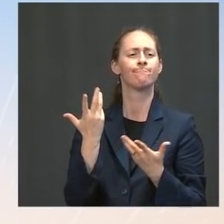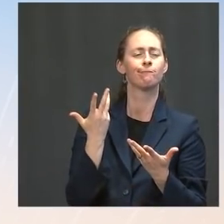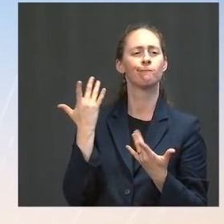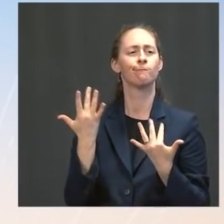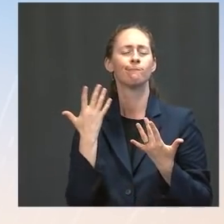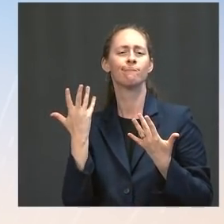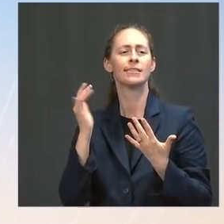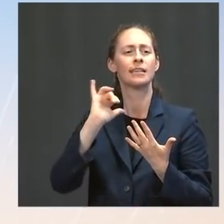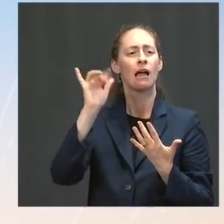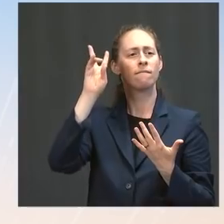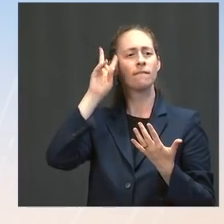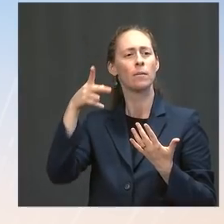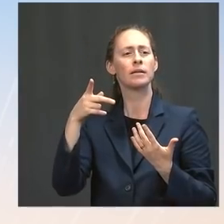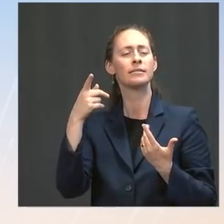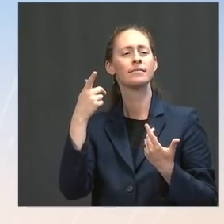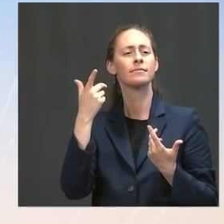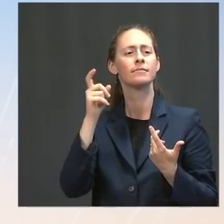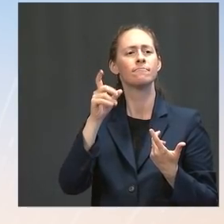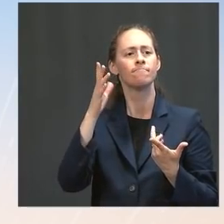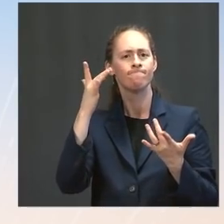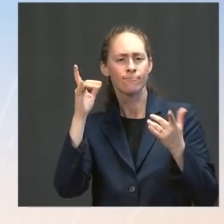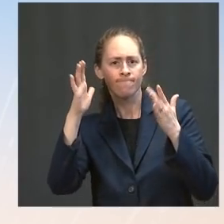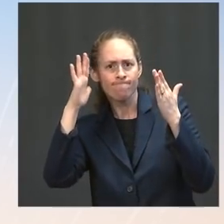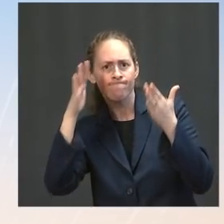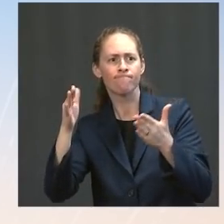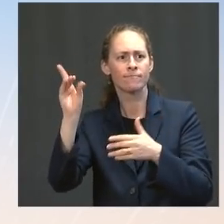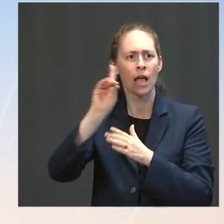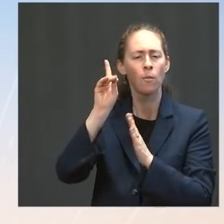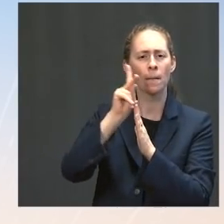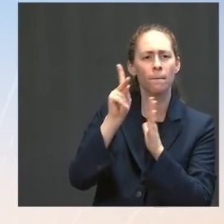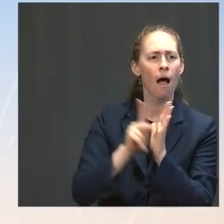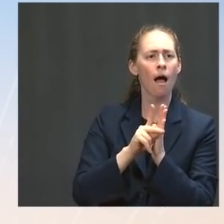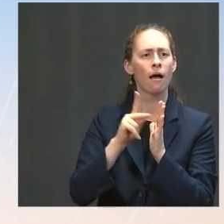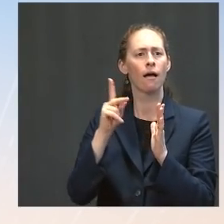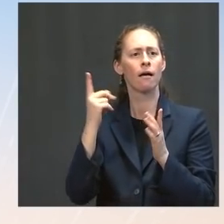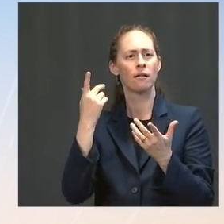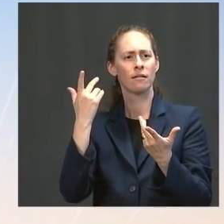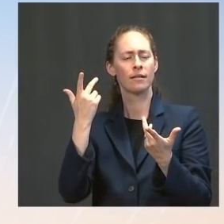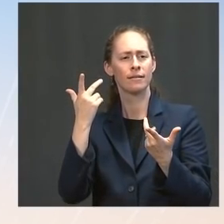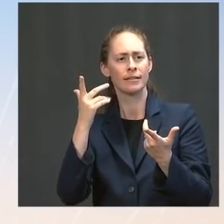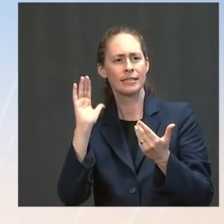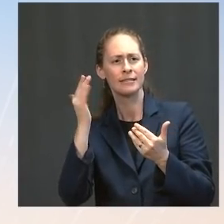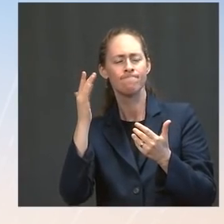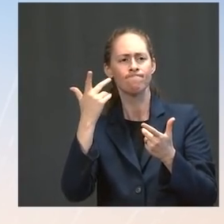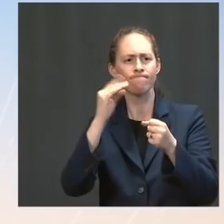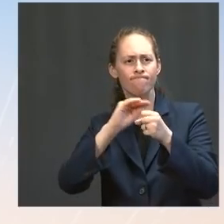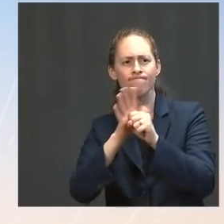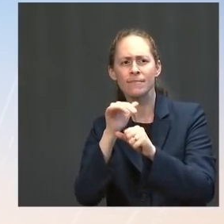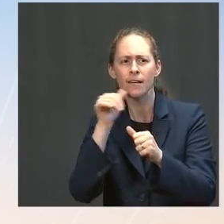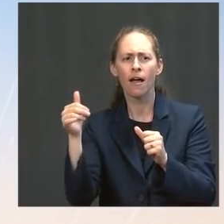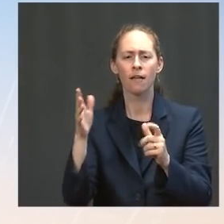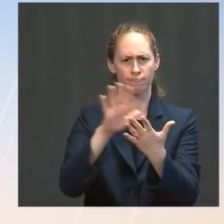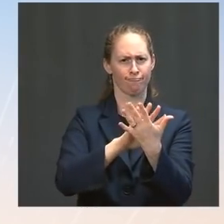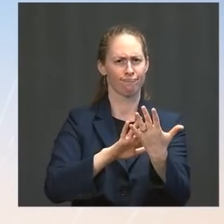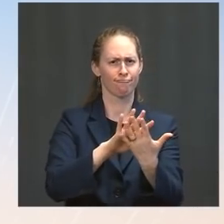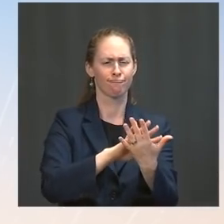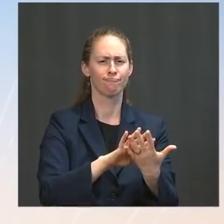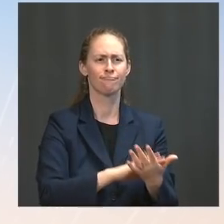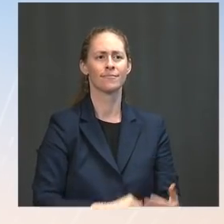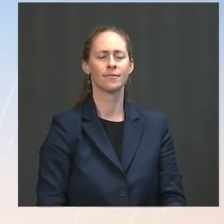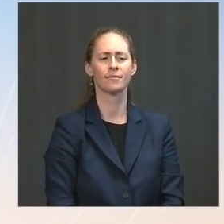bill? Well, I would say first the president sees yesterday and the step forward yesterday as an enormous step forward